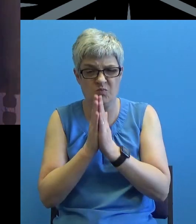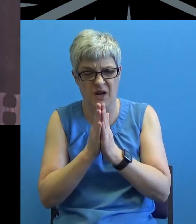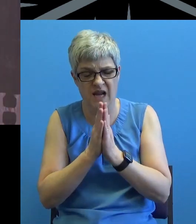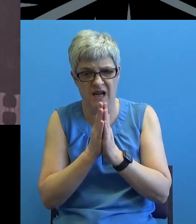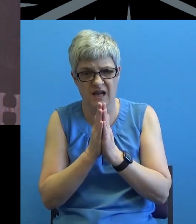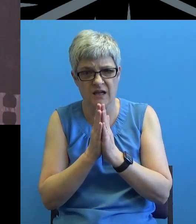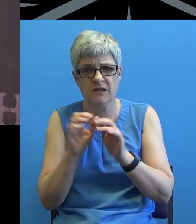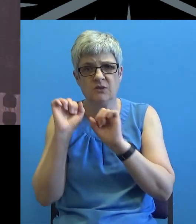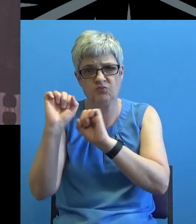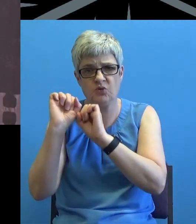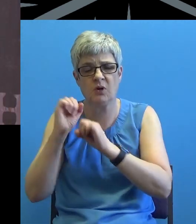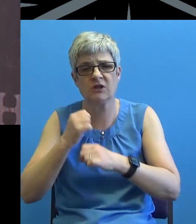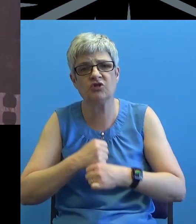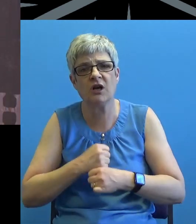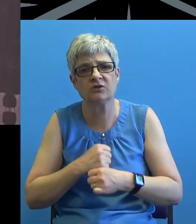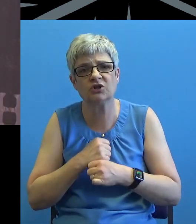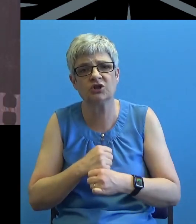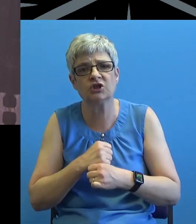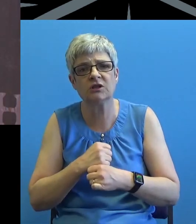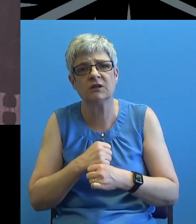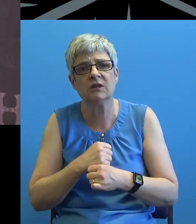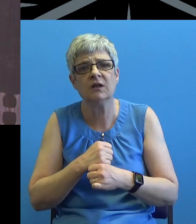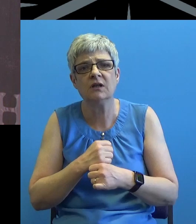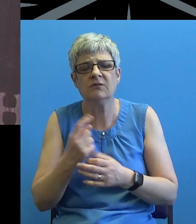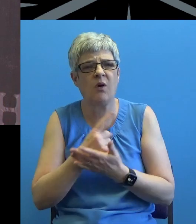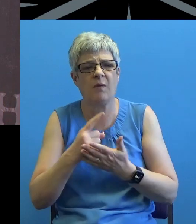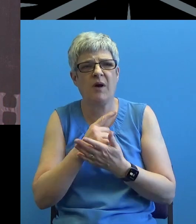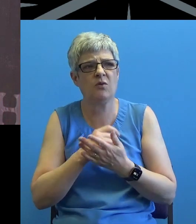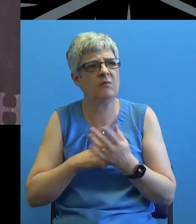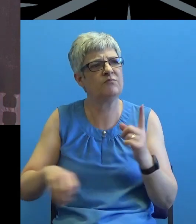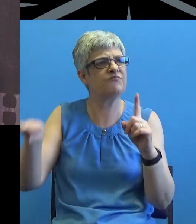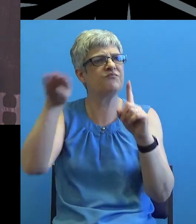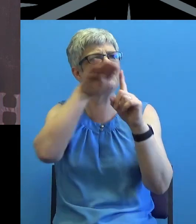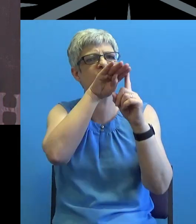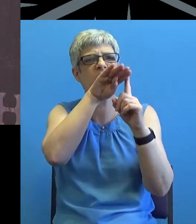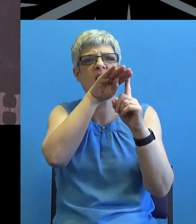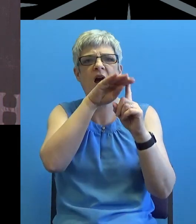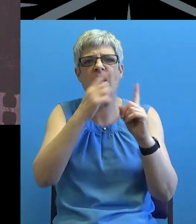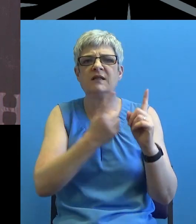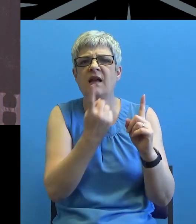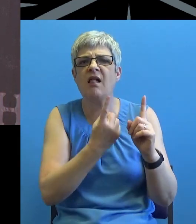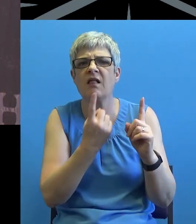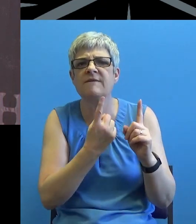And pray that your Church will not be about promoting herself,